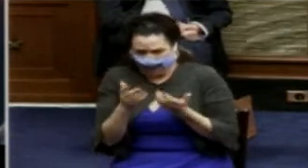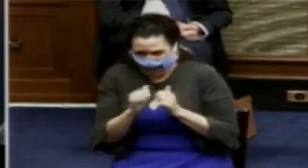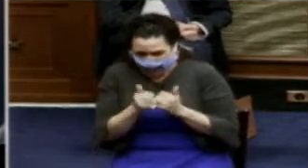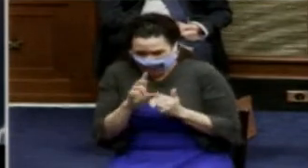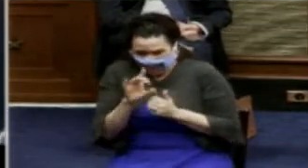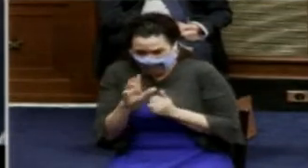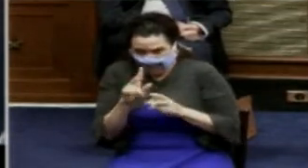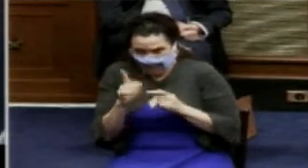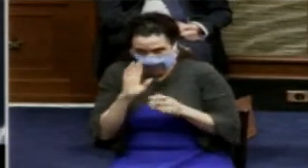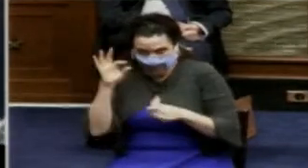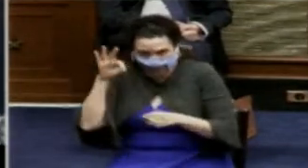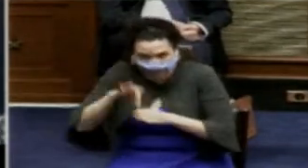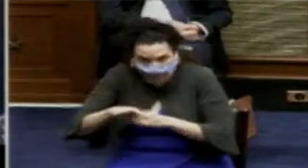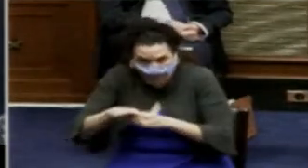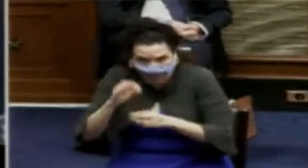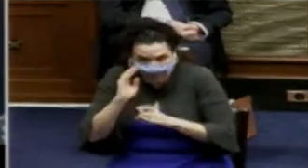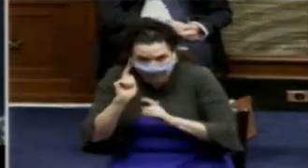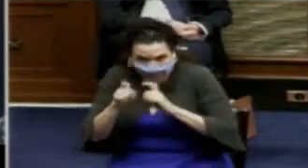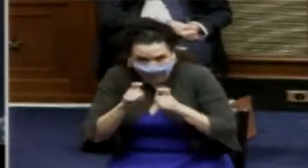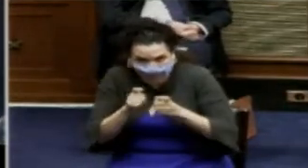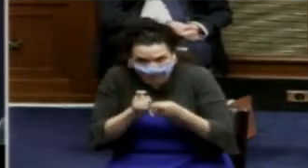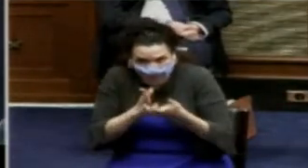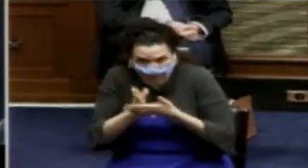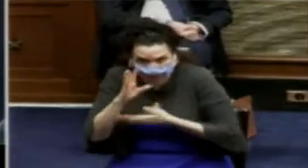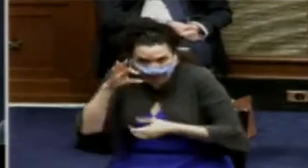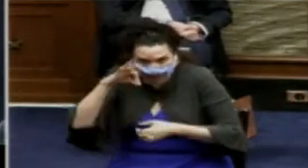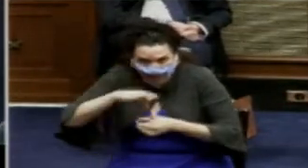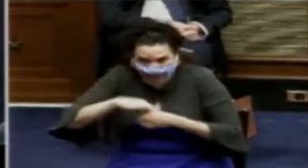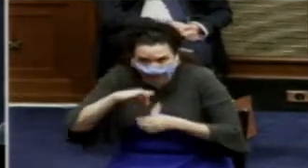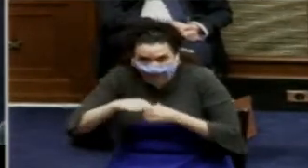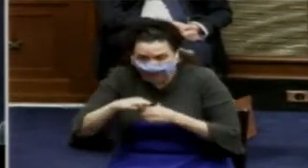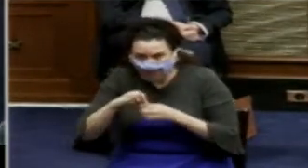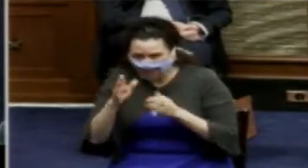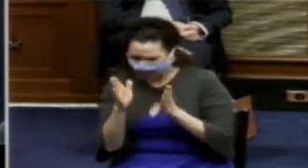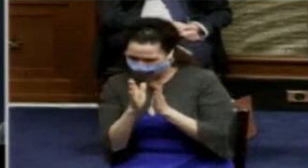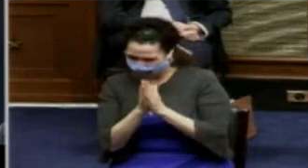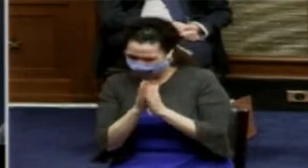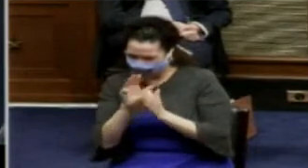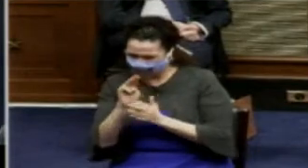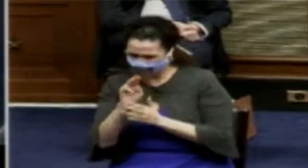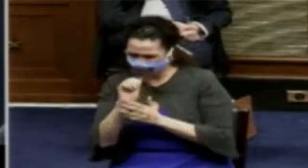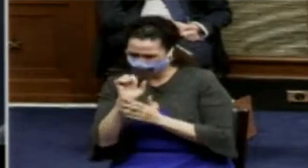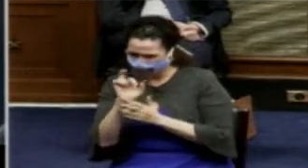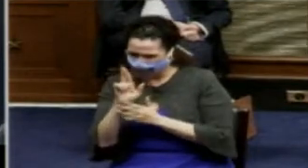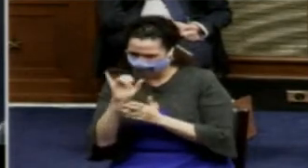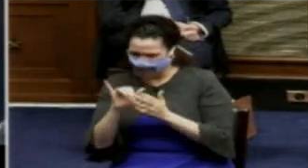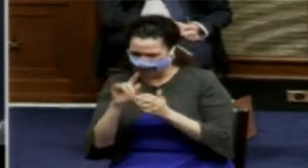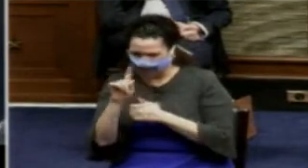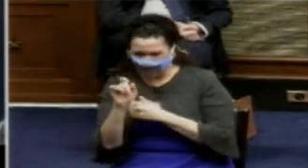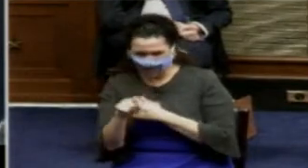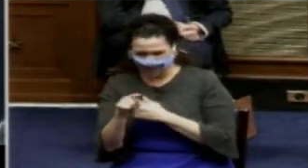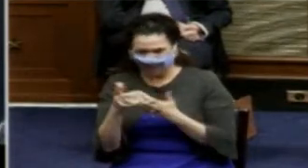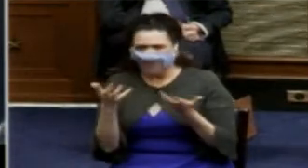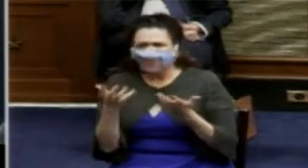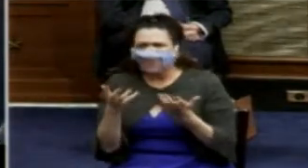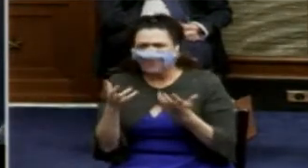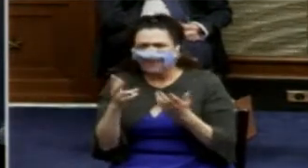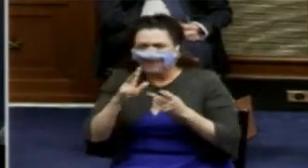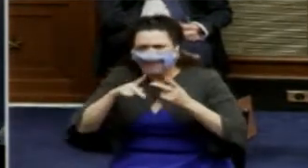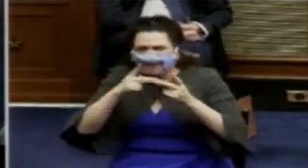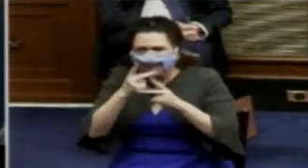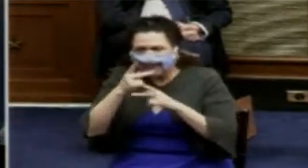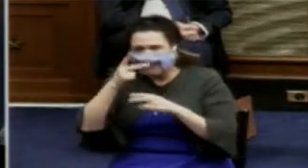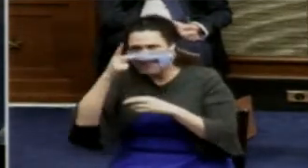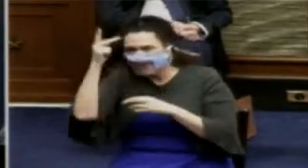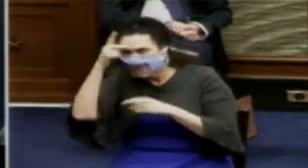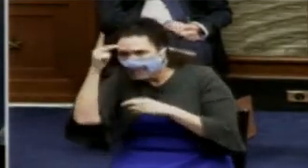senators, and what kinds of particular philosophical